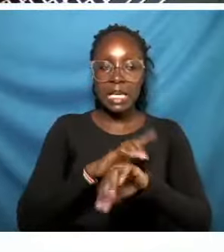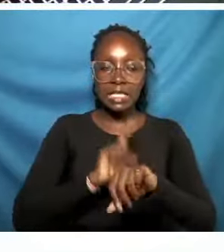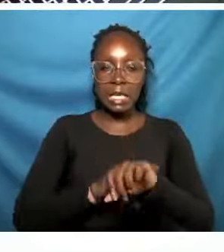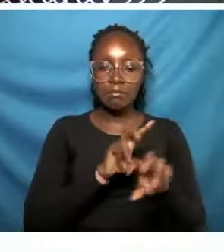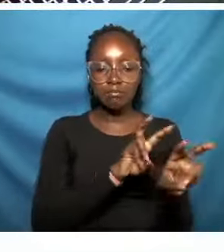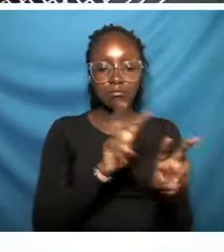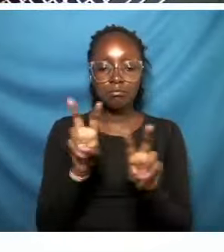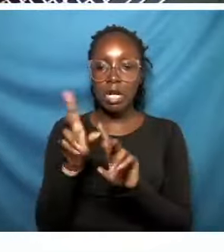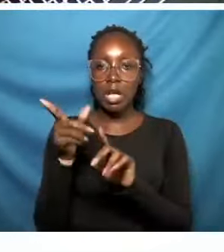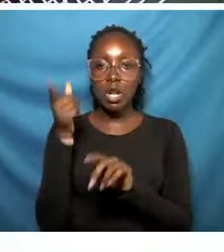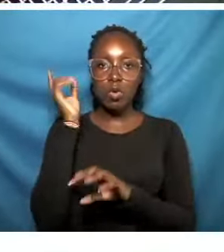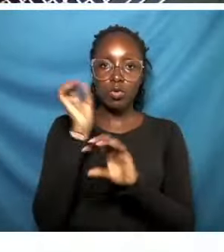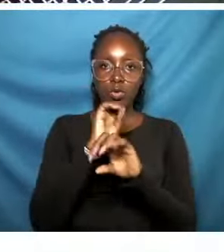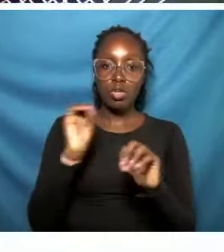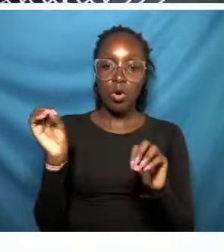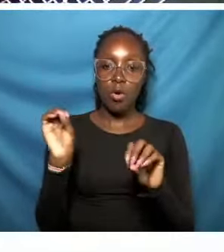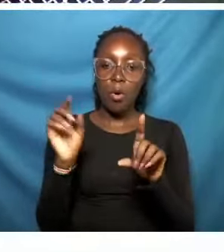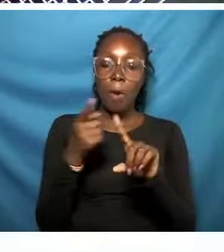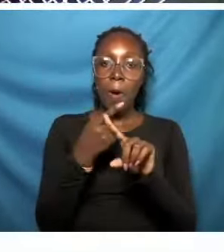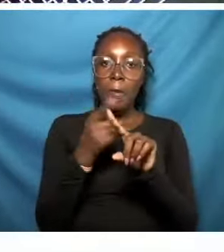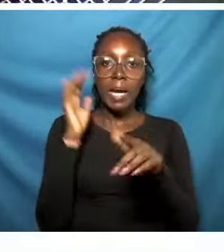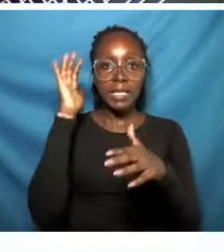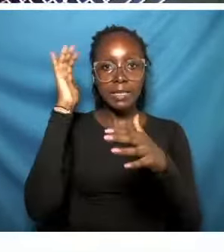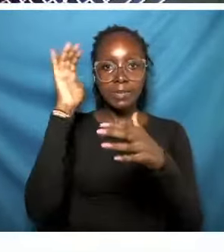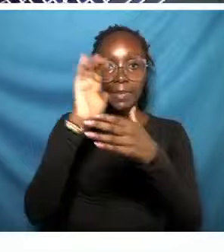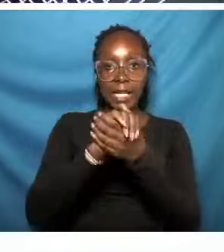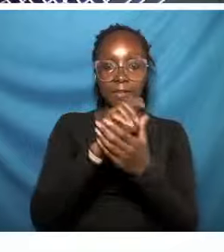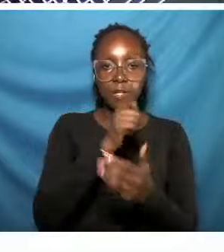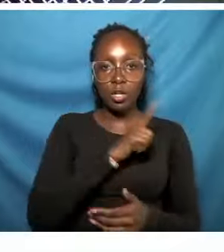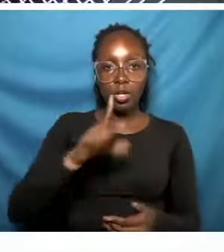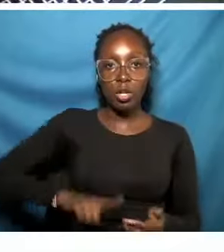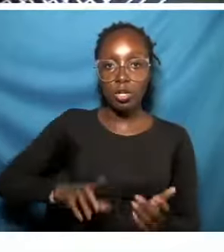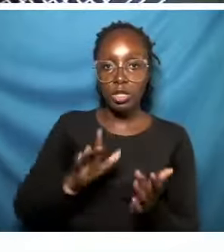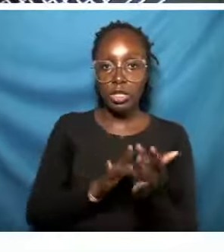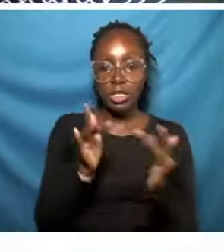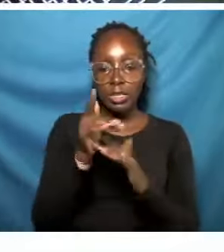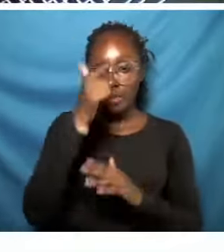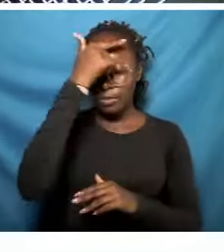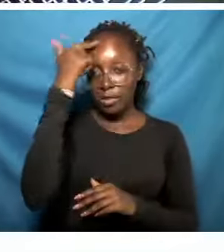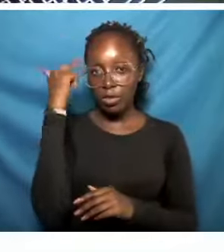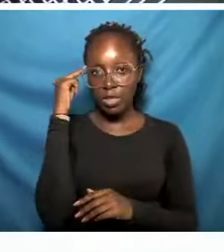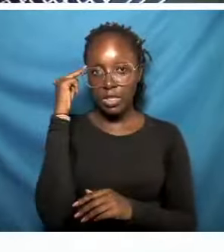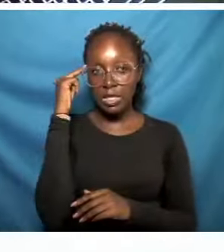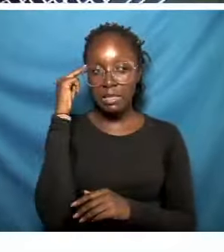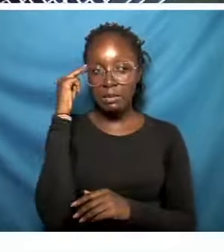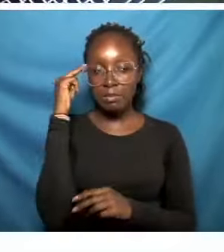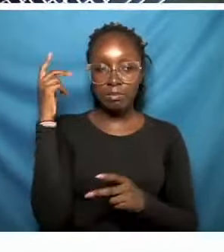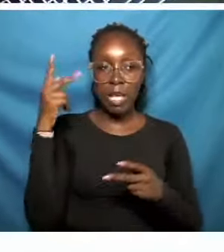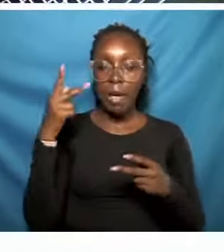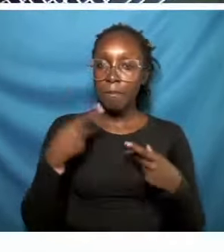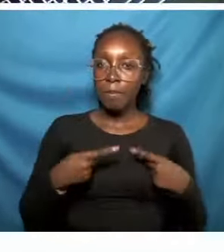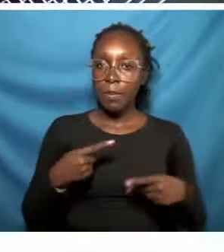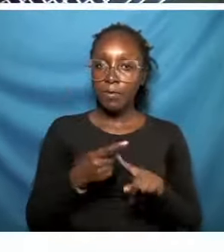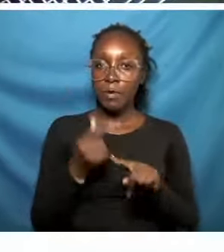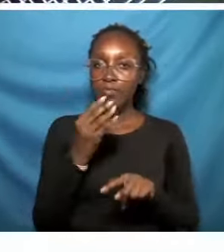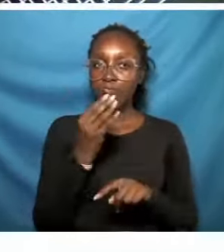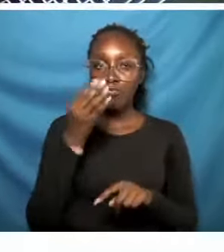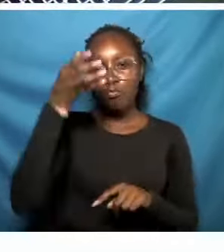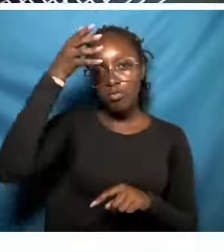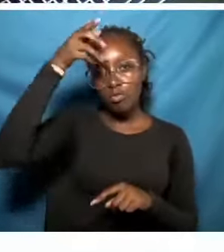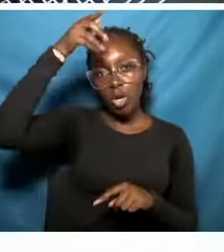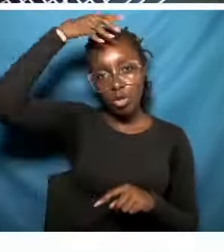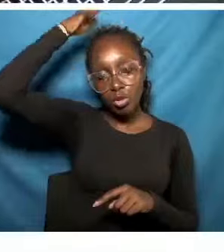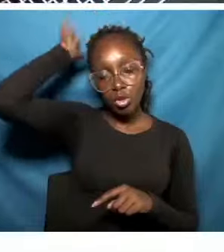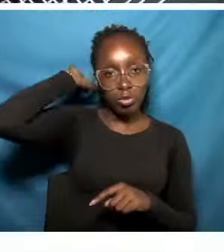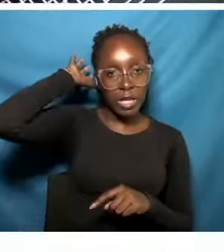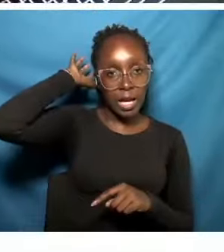but in believing in our Lord Jesus Christ. Because the Judaizers, the propagators of legalism,